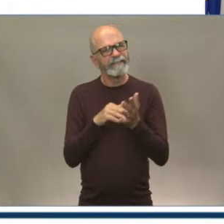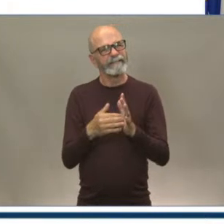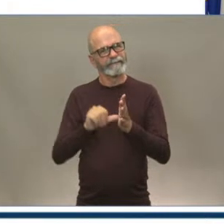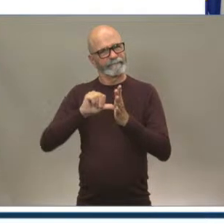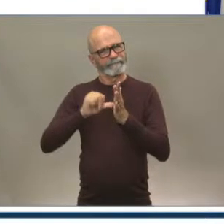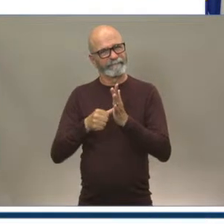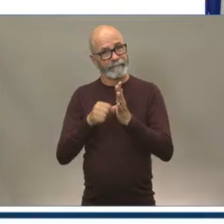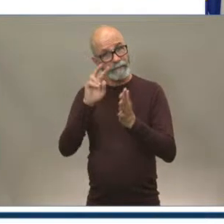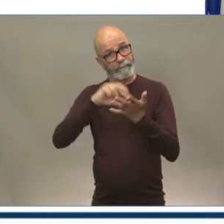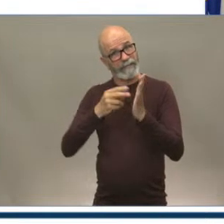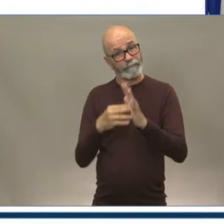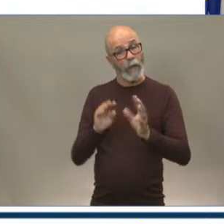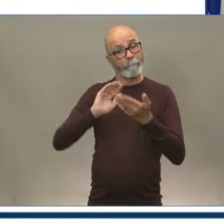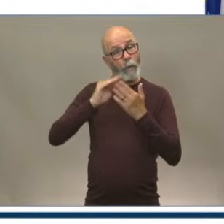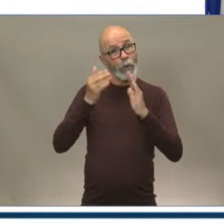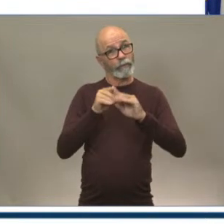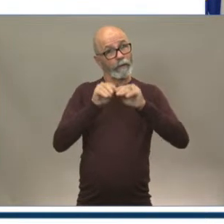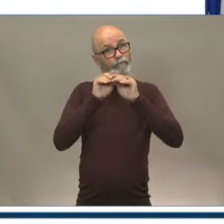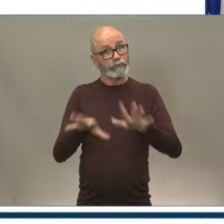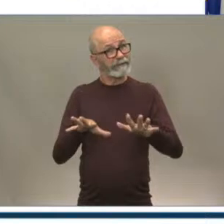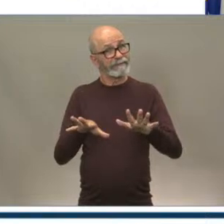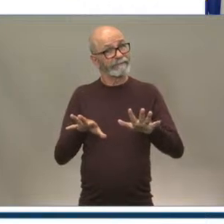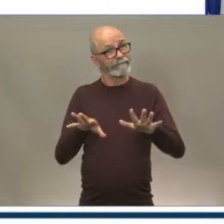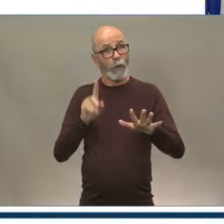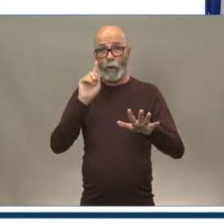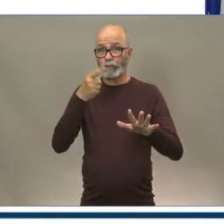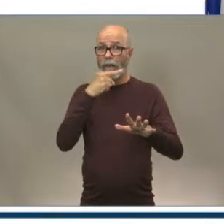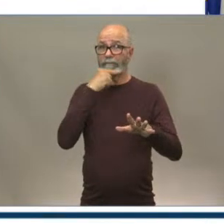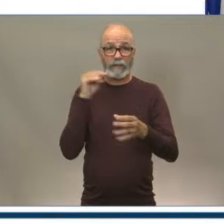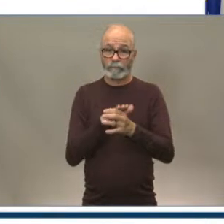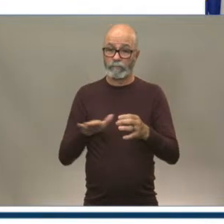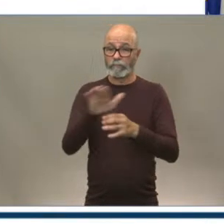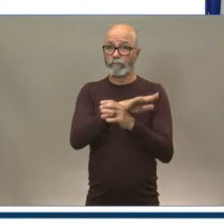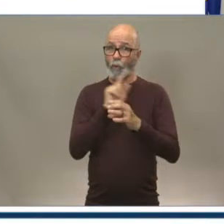spread outside the Halifax area, the Central Zone.